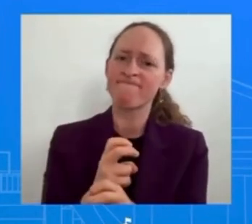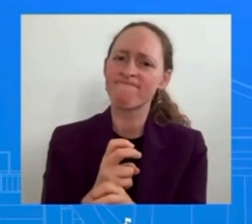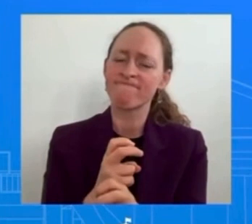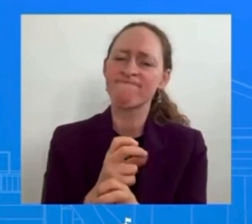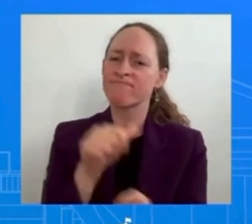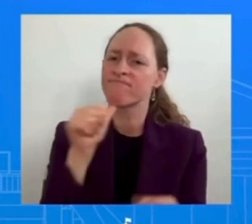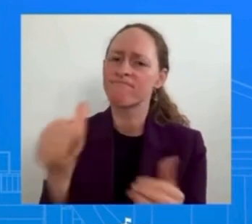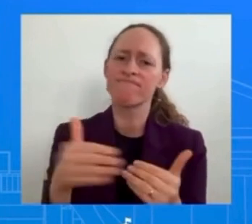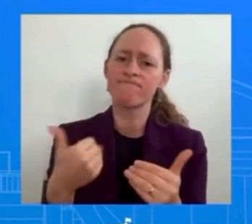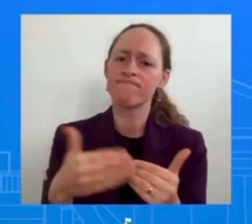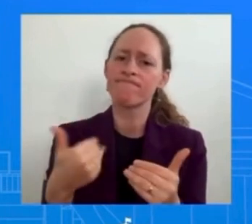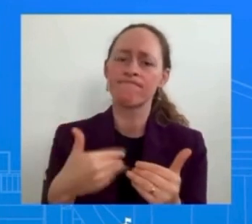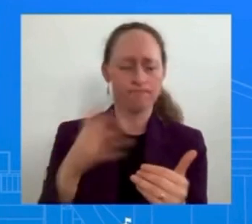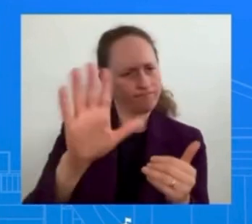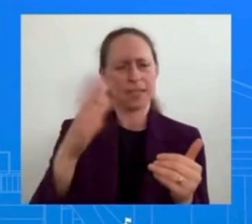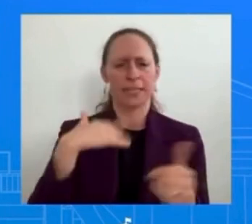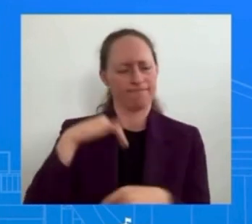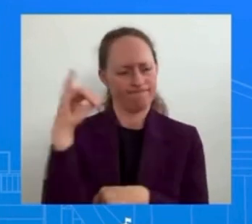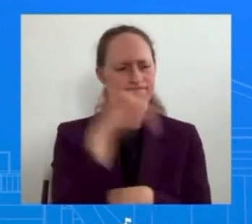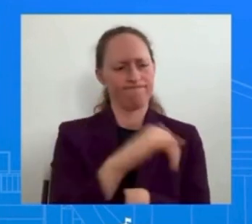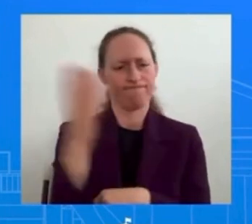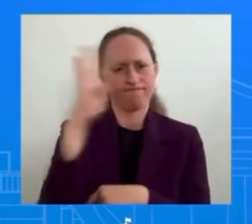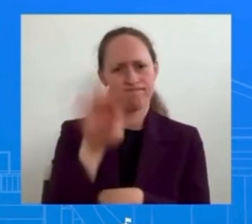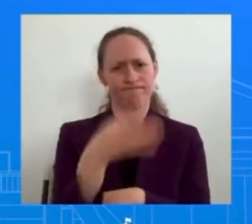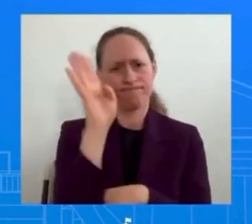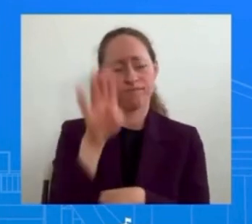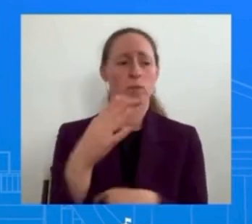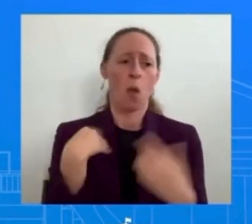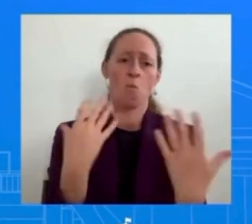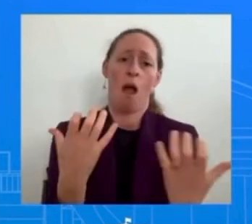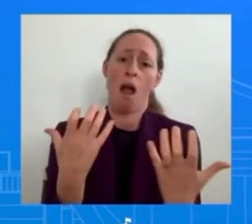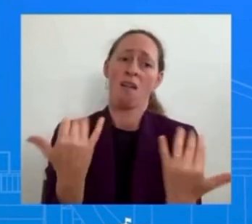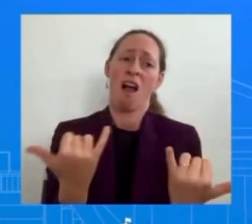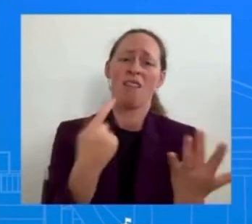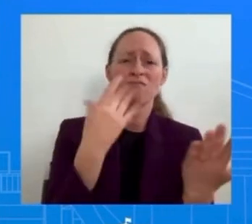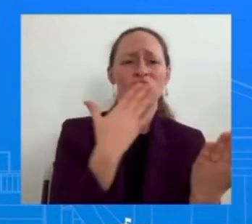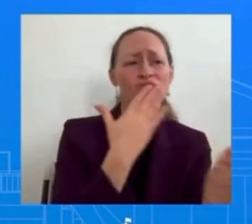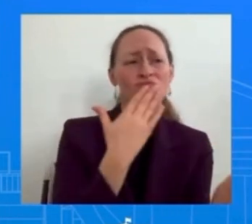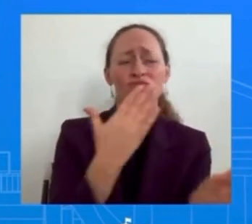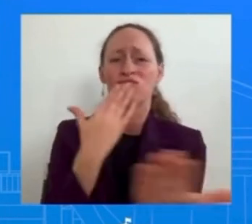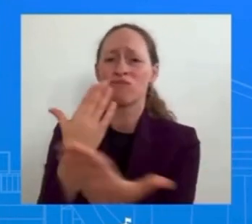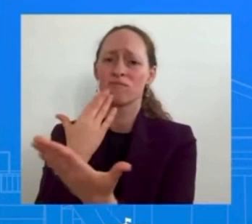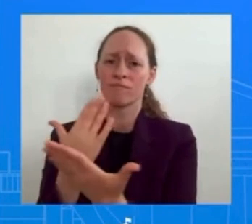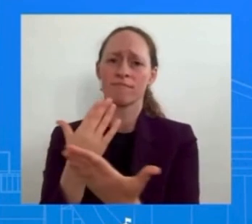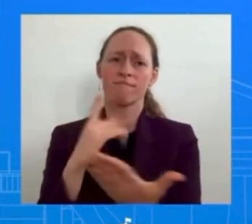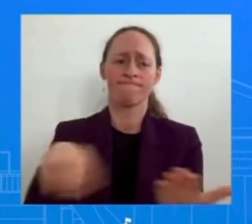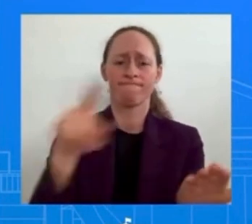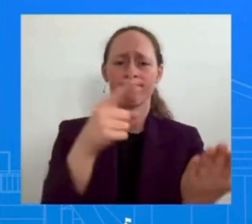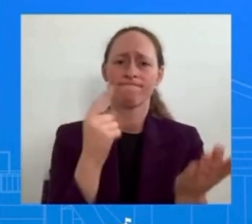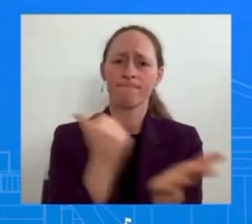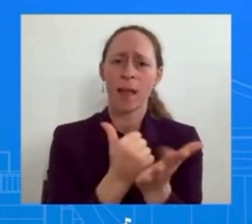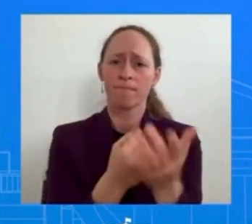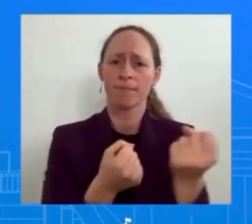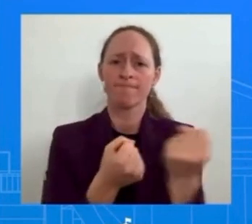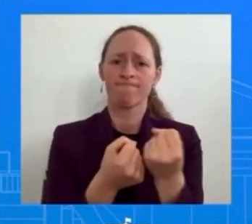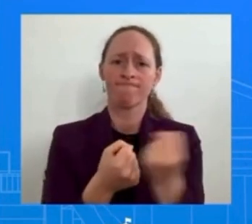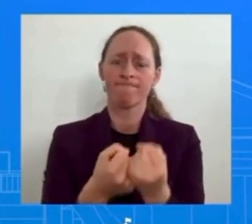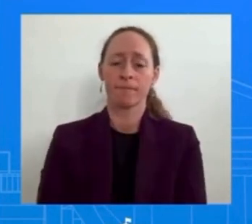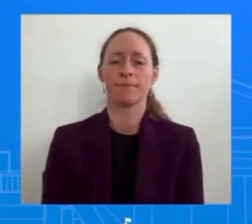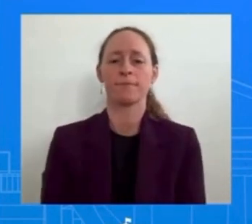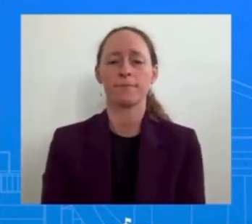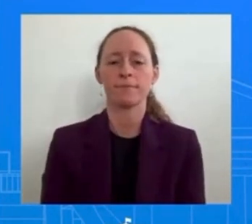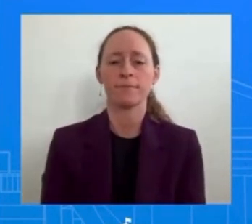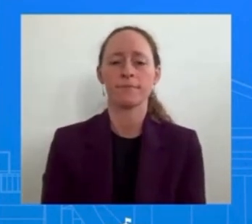disaster. From the beginning of this event, my regional administrator has been on the ground and has been leaning forward